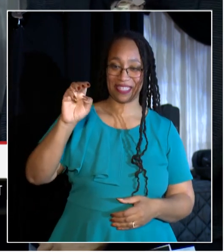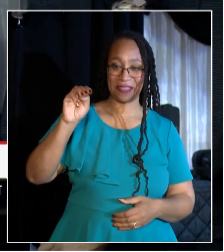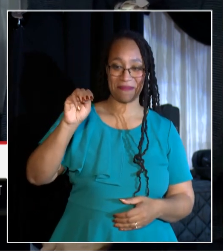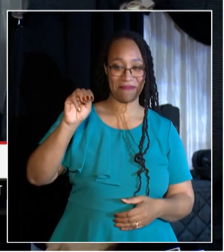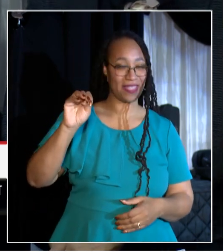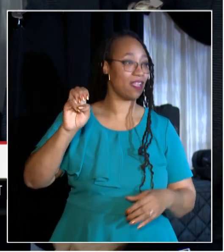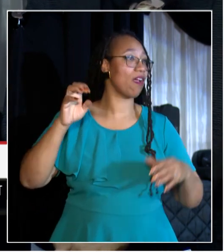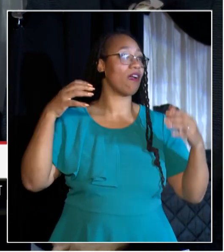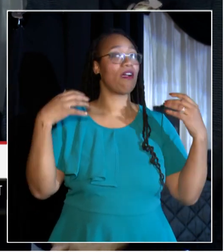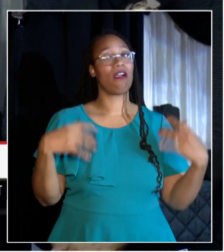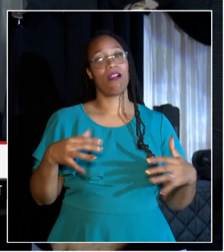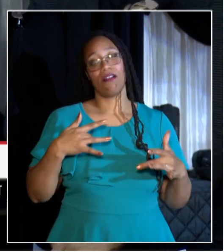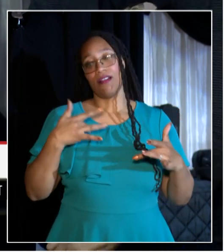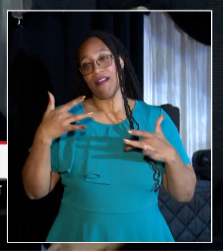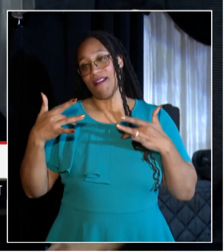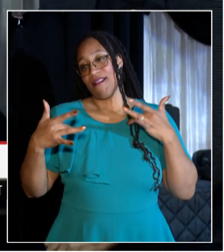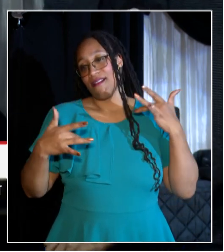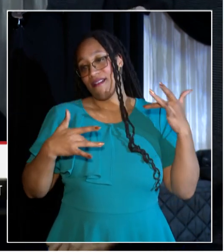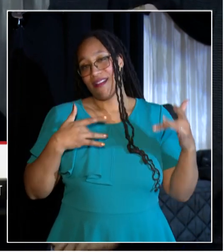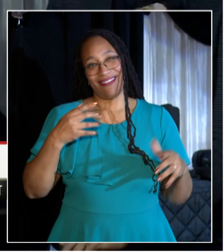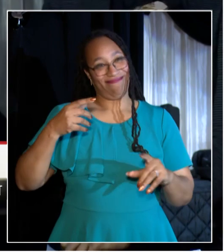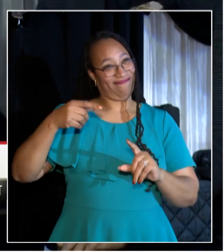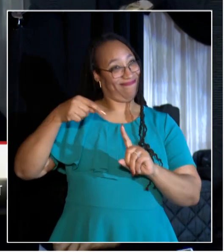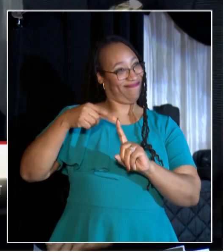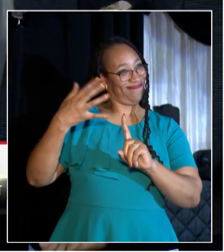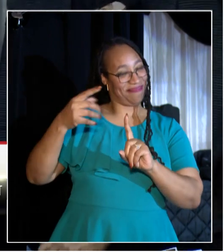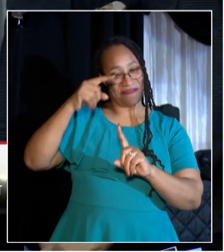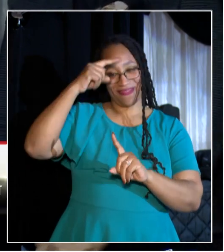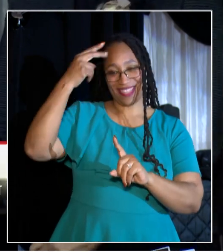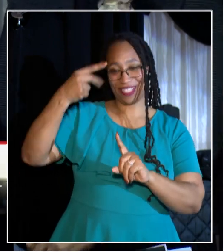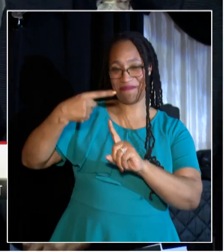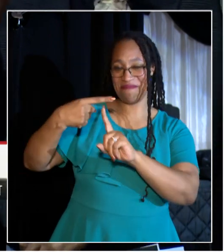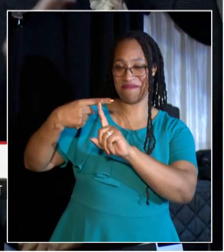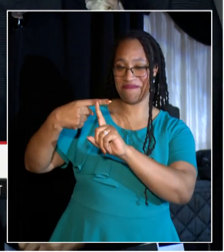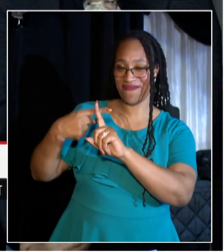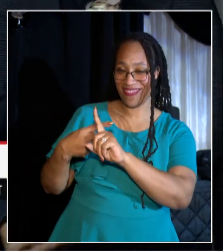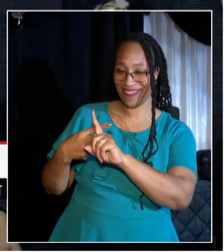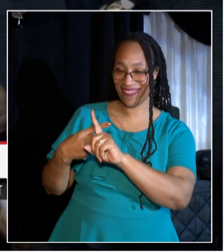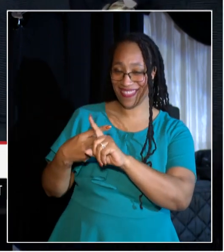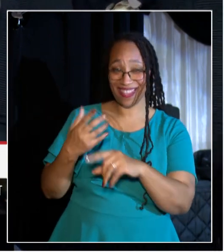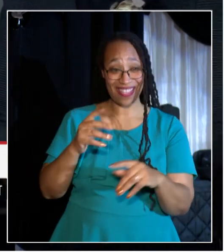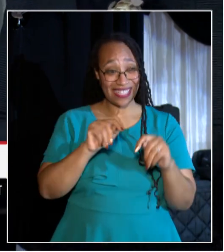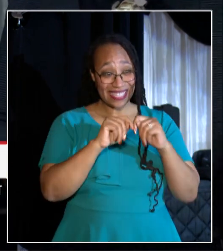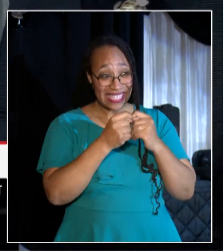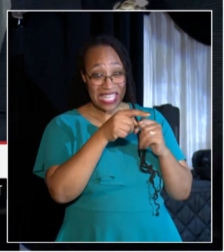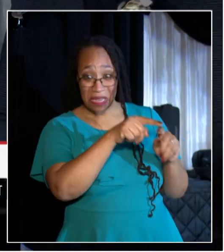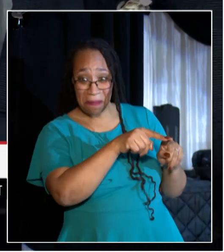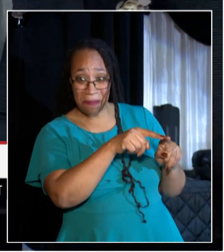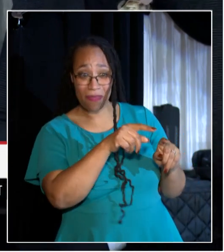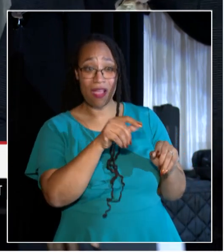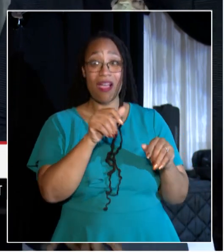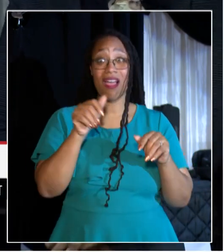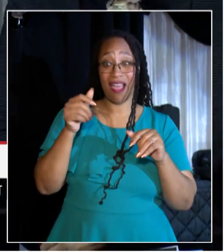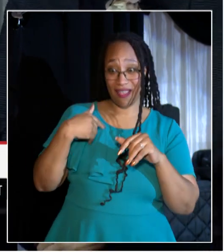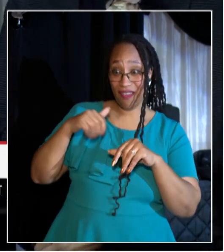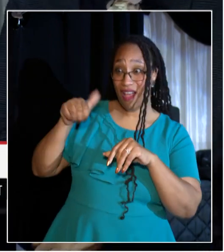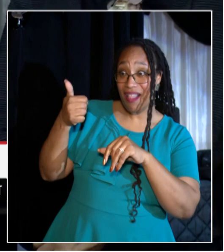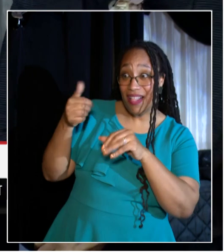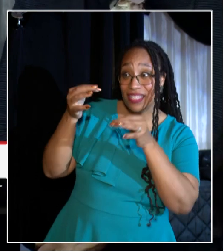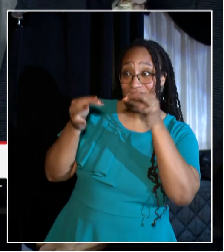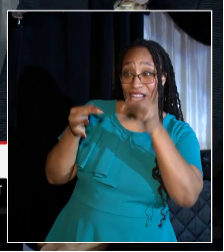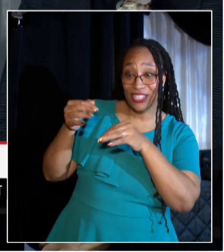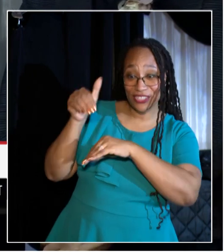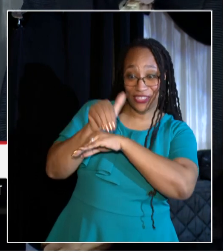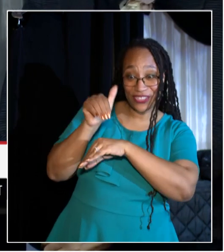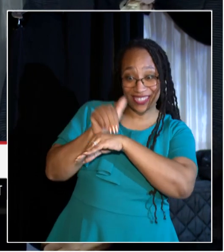of Cable Television, Film, Music, and Entertainment. They got me through a performance hearing today, and we're here tonight. Aren't they amazing? We